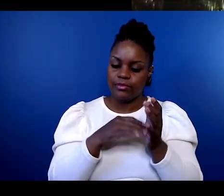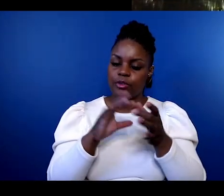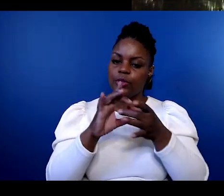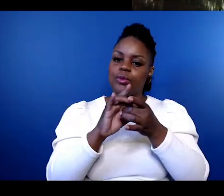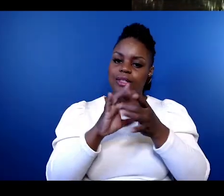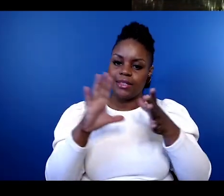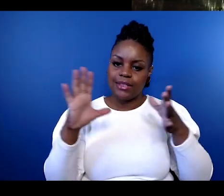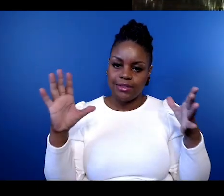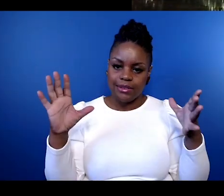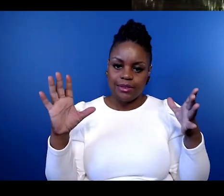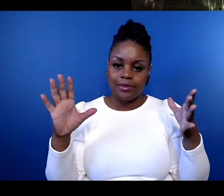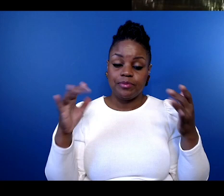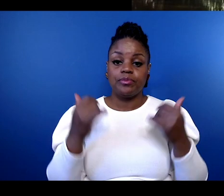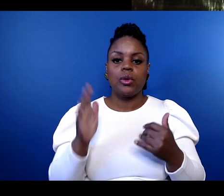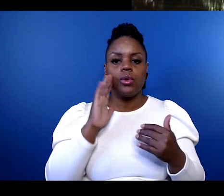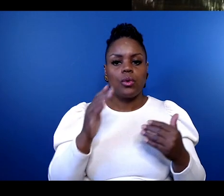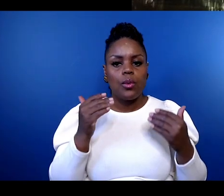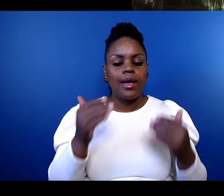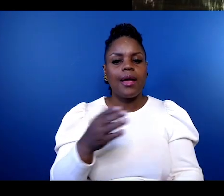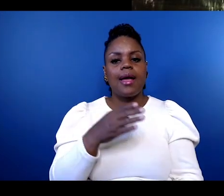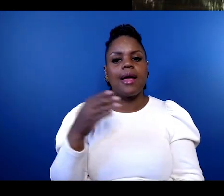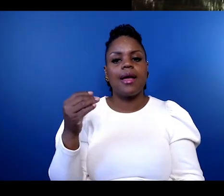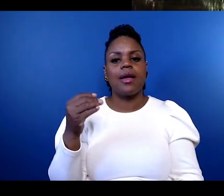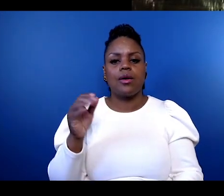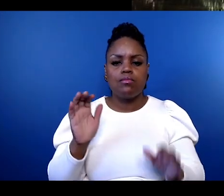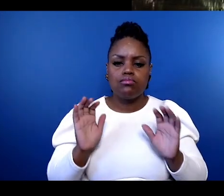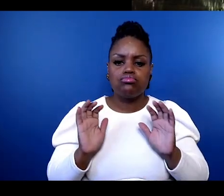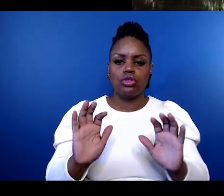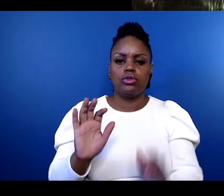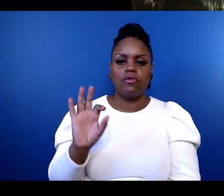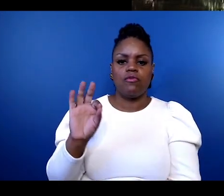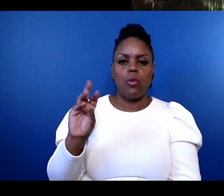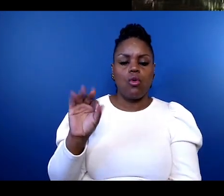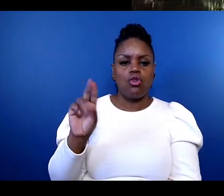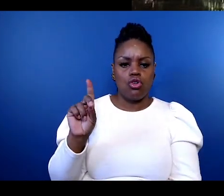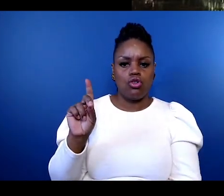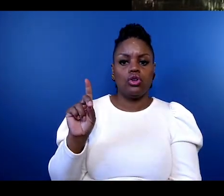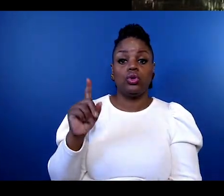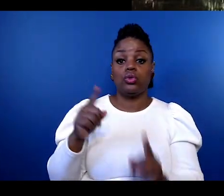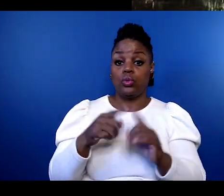Again, release. We're going to go ahead and push forward into tabletop.